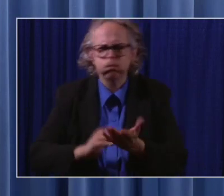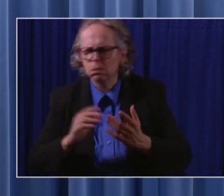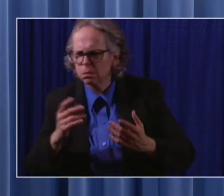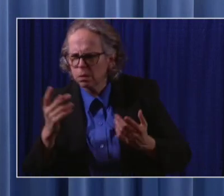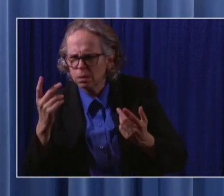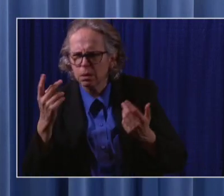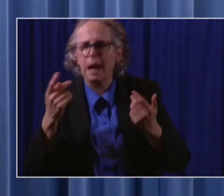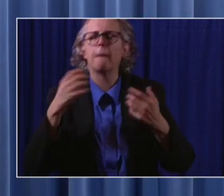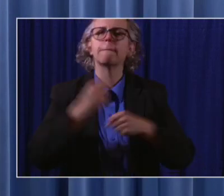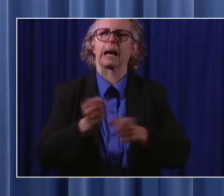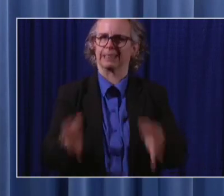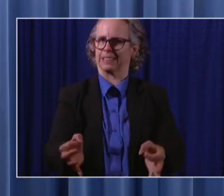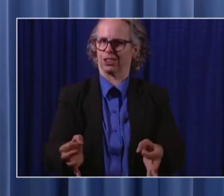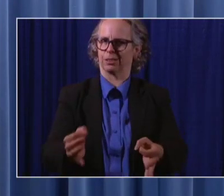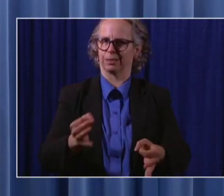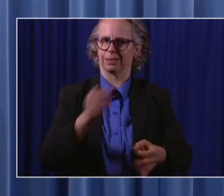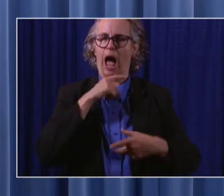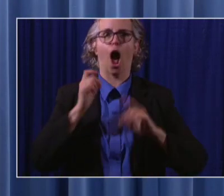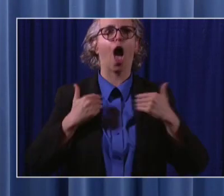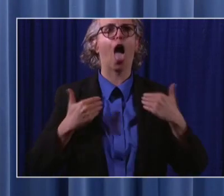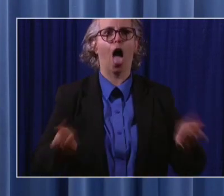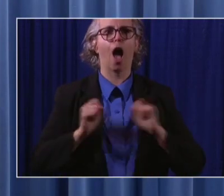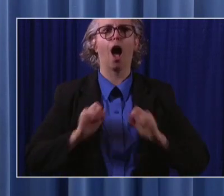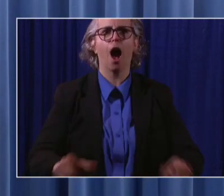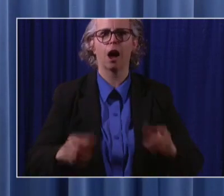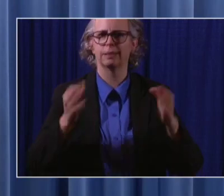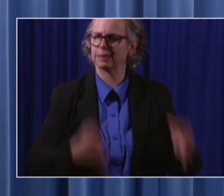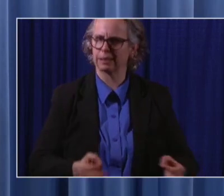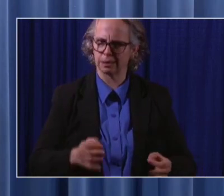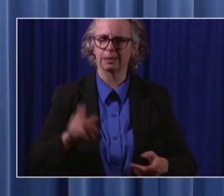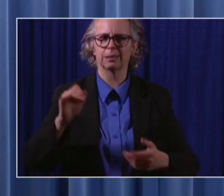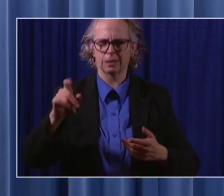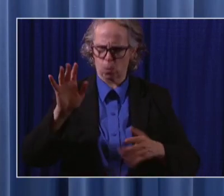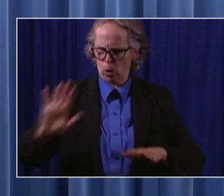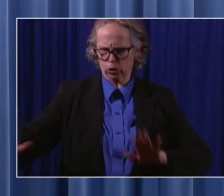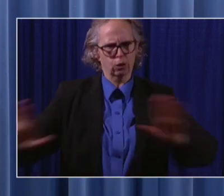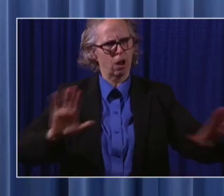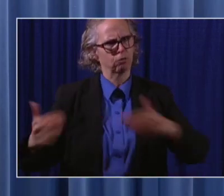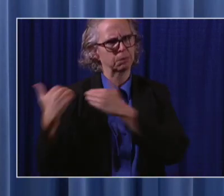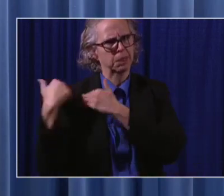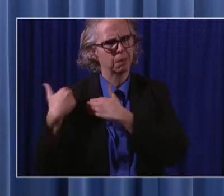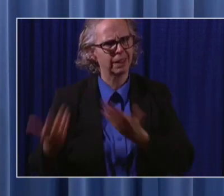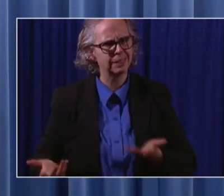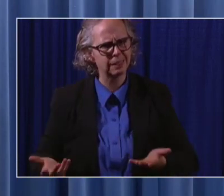what these boards are to do, is to make that decision.